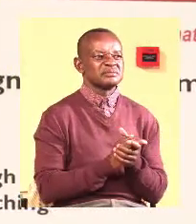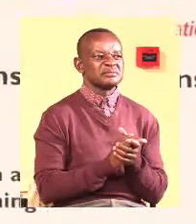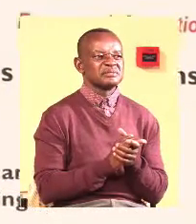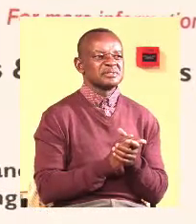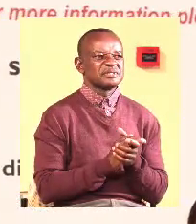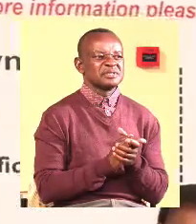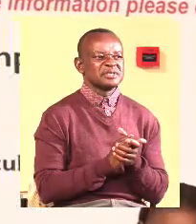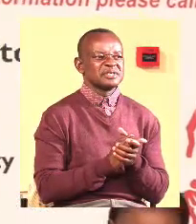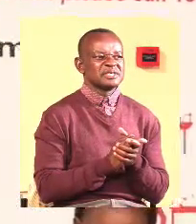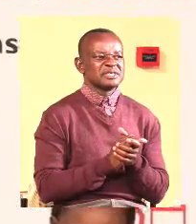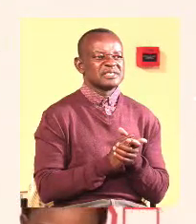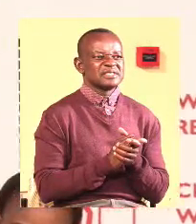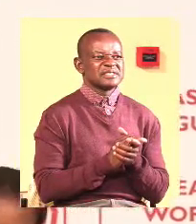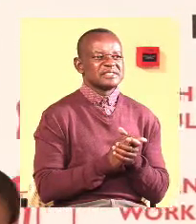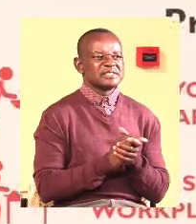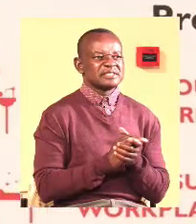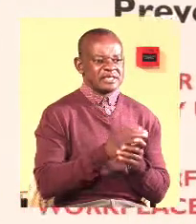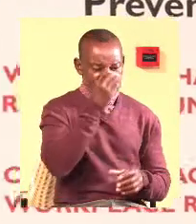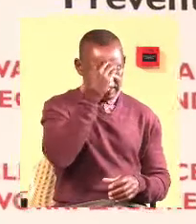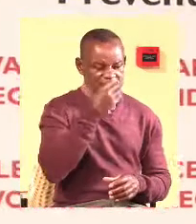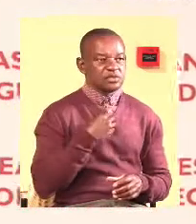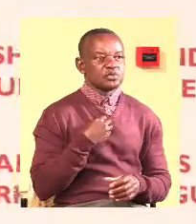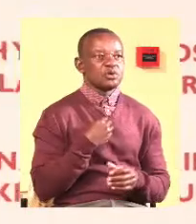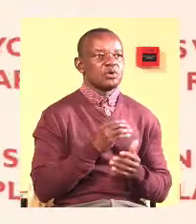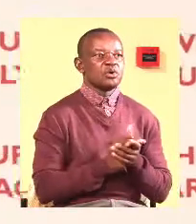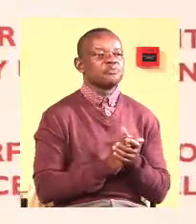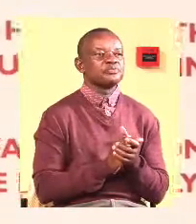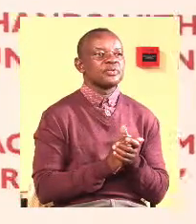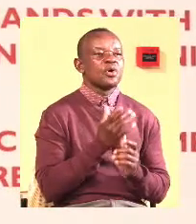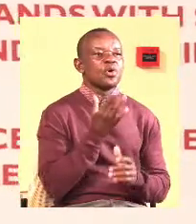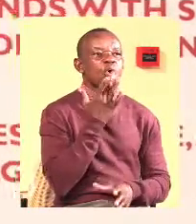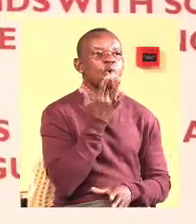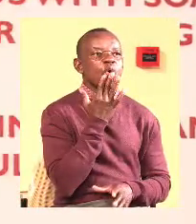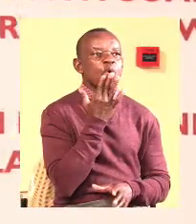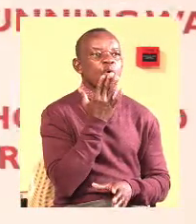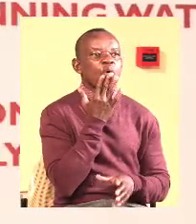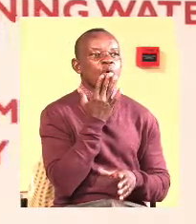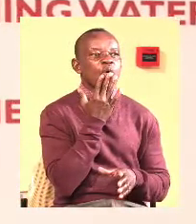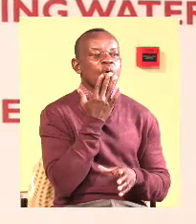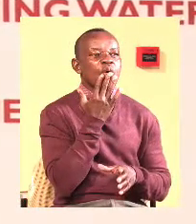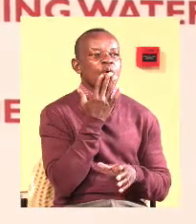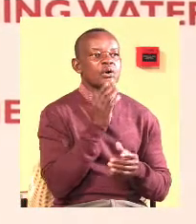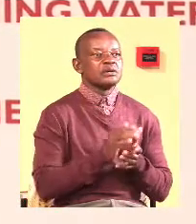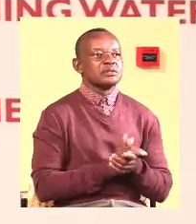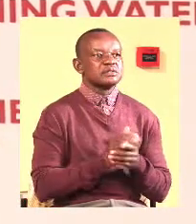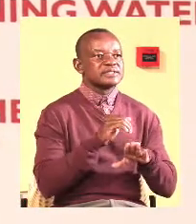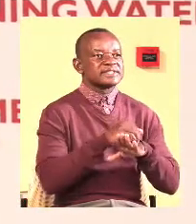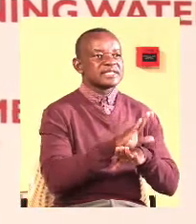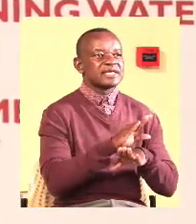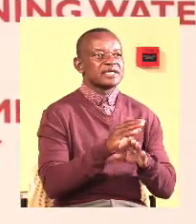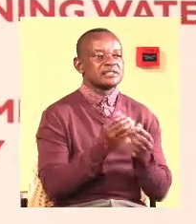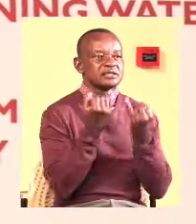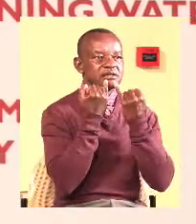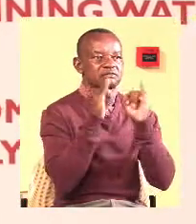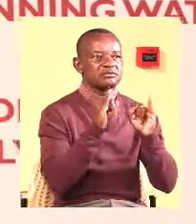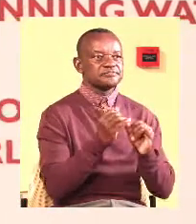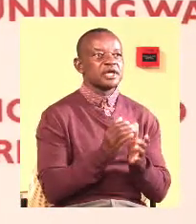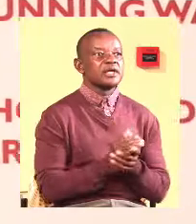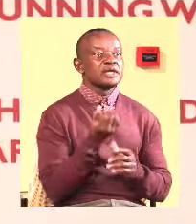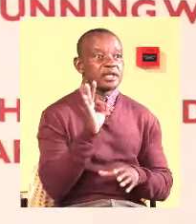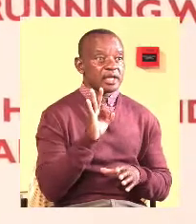were the source of providing that information, because usually if we have new